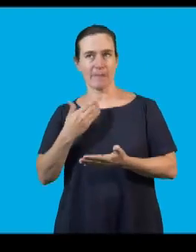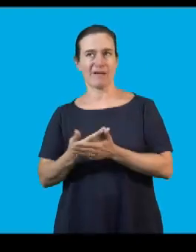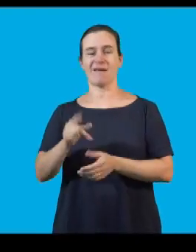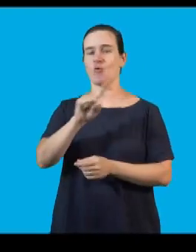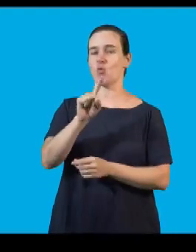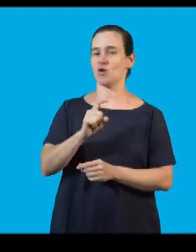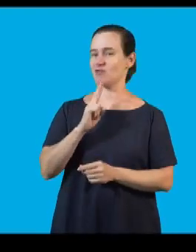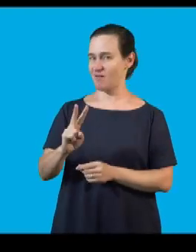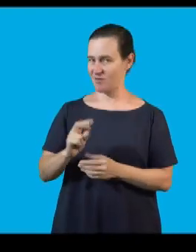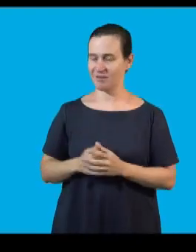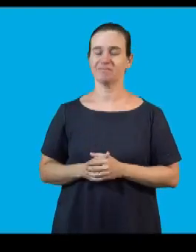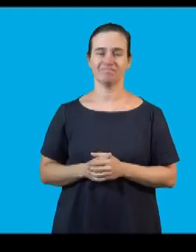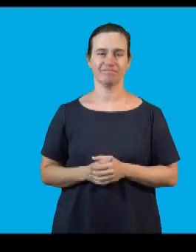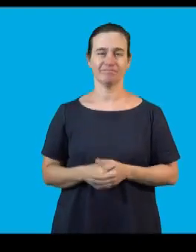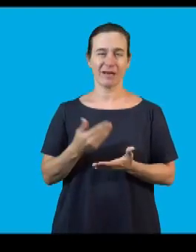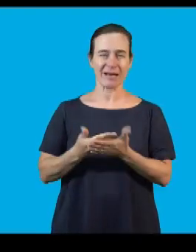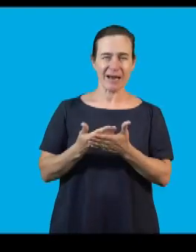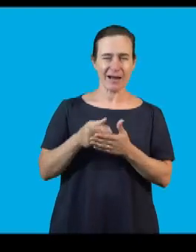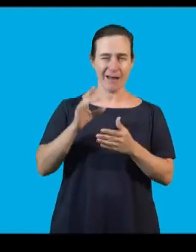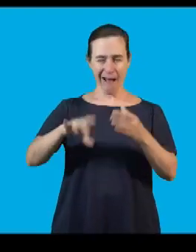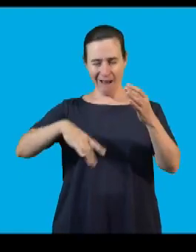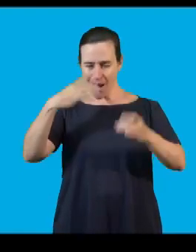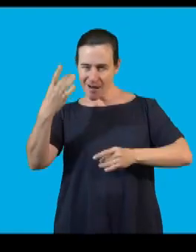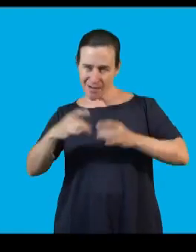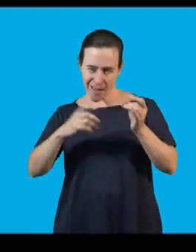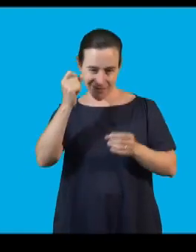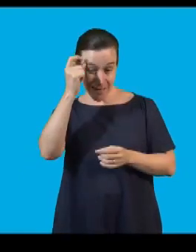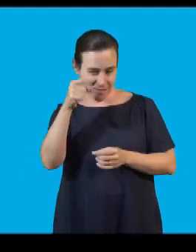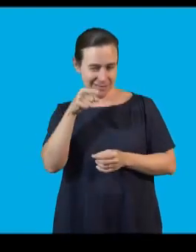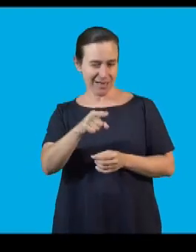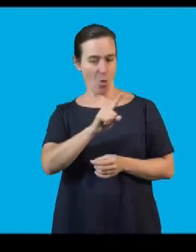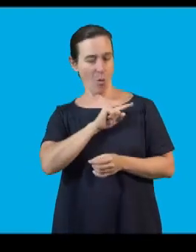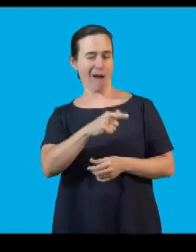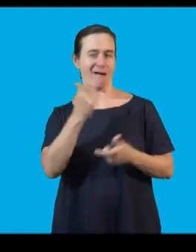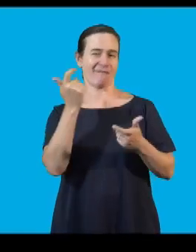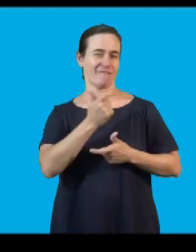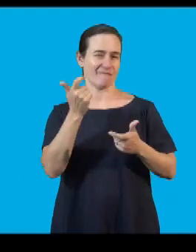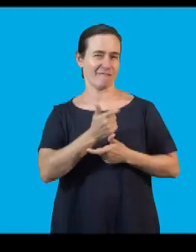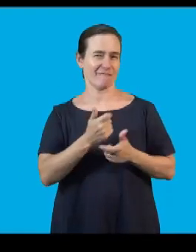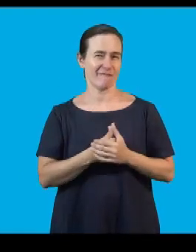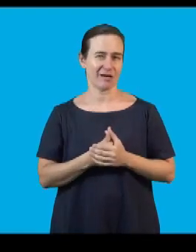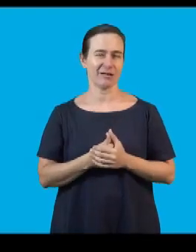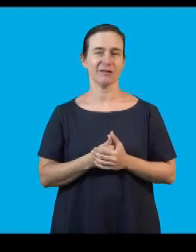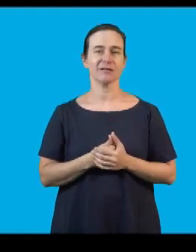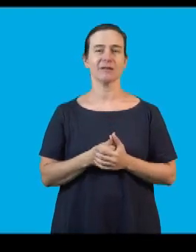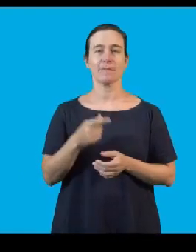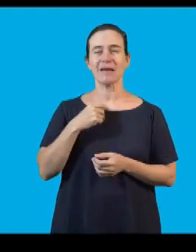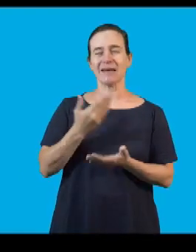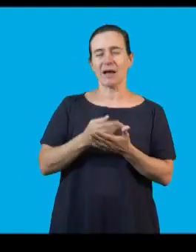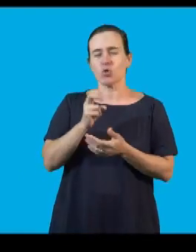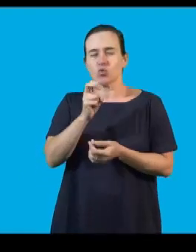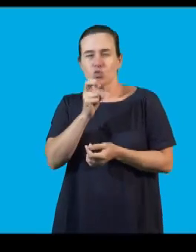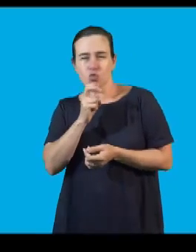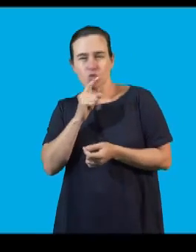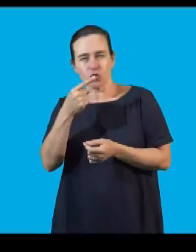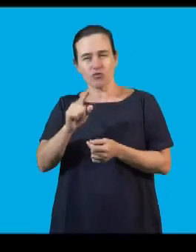you to respond to the questions, okay? Analyze, interpret the humor, all right? Find the punchline using persuasive